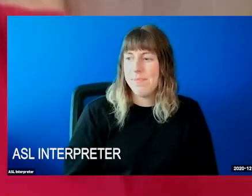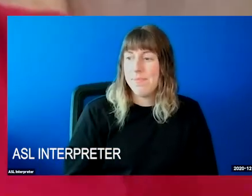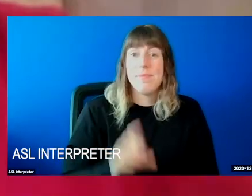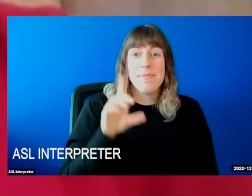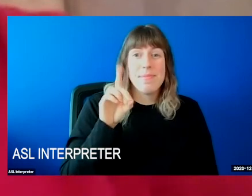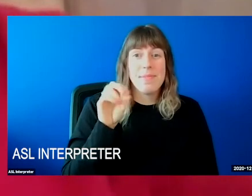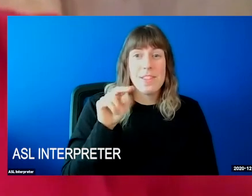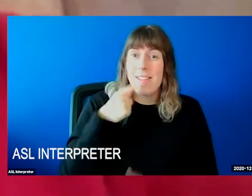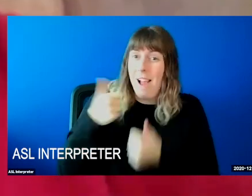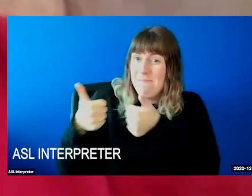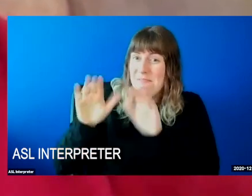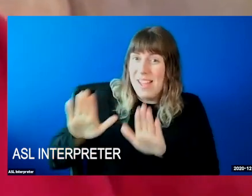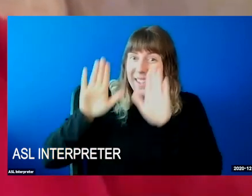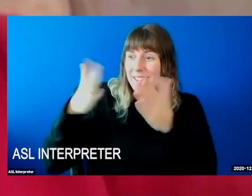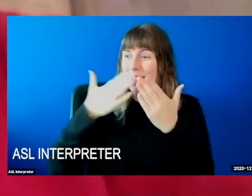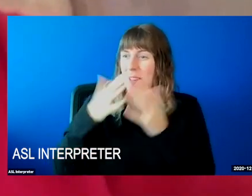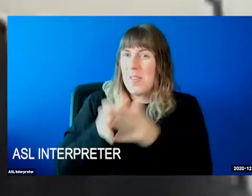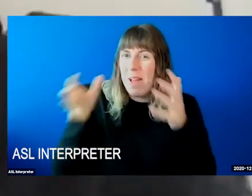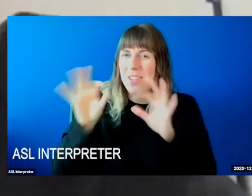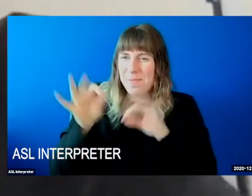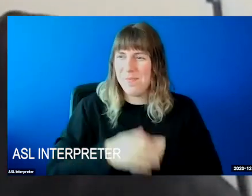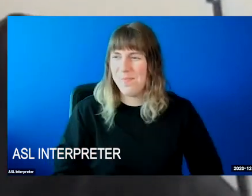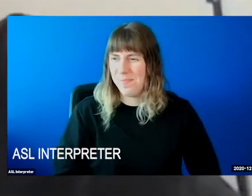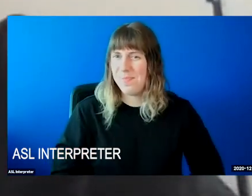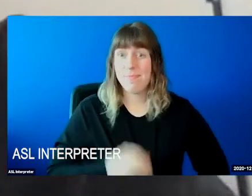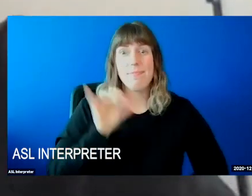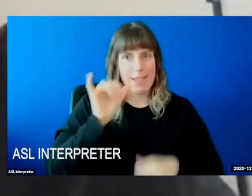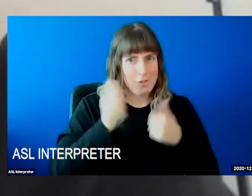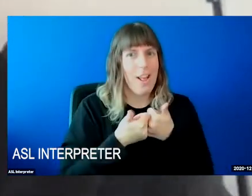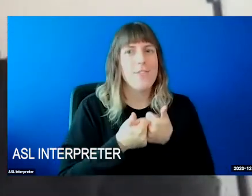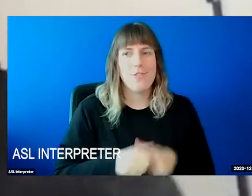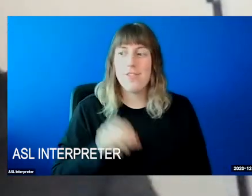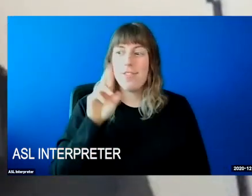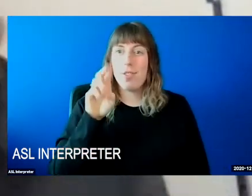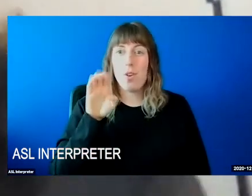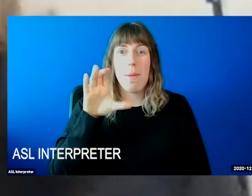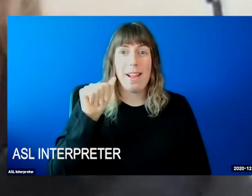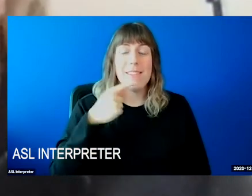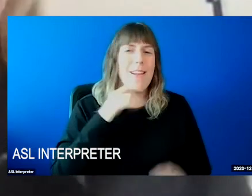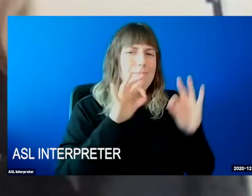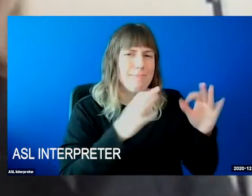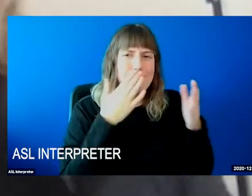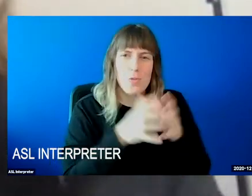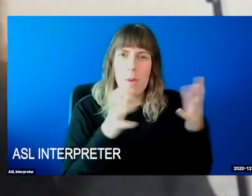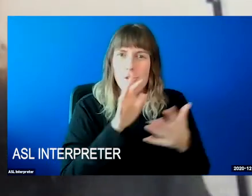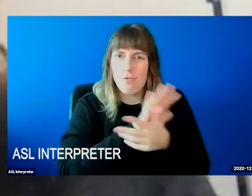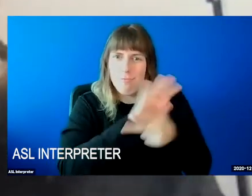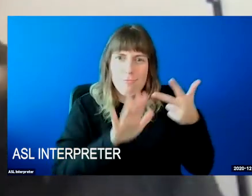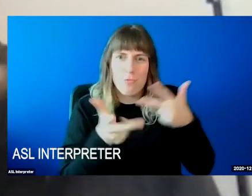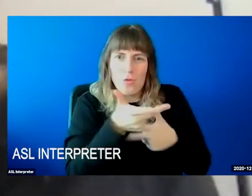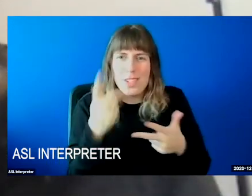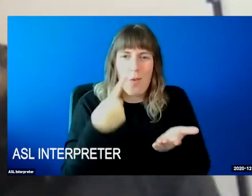Fantastic. That's our roadmap. Thank That's you. our challenge. Yes, thank you, Rabia and Donna and